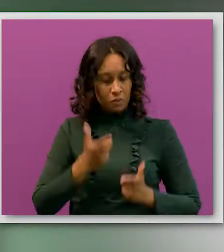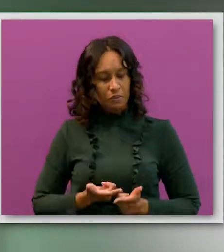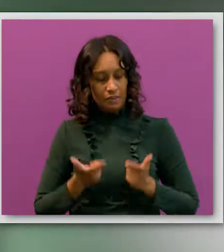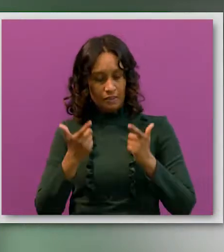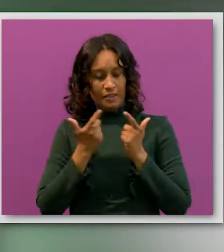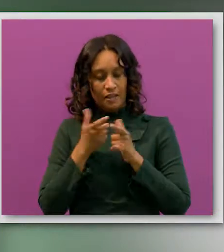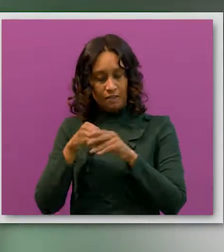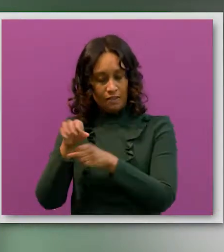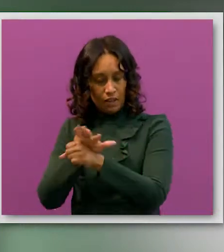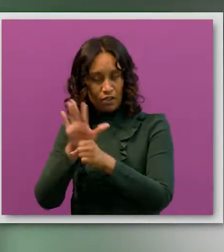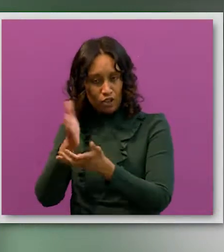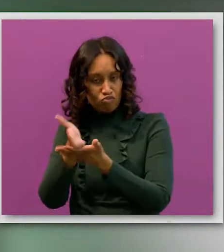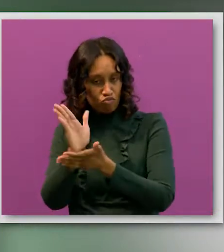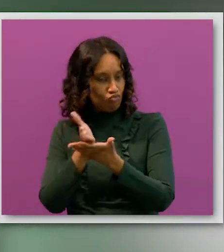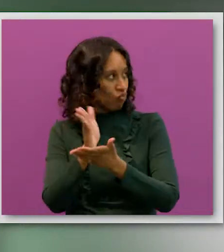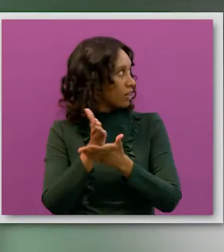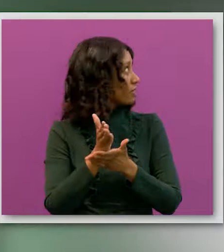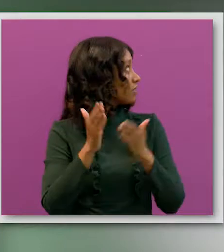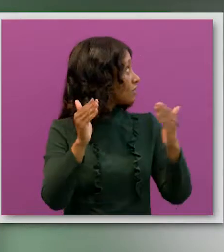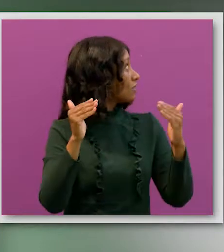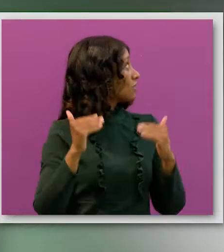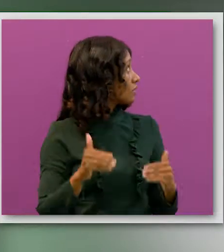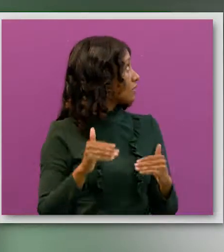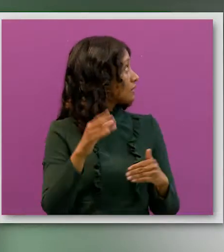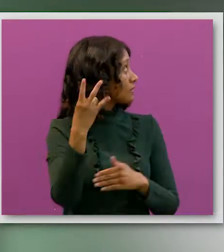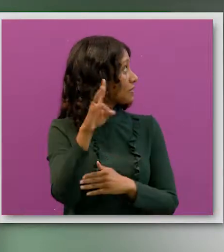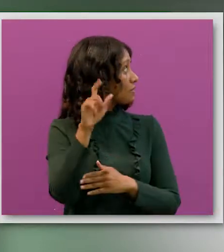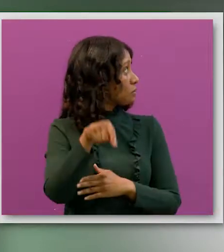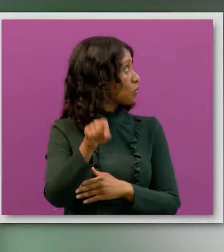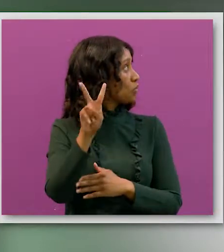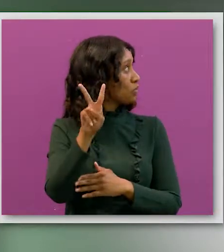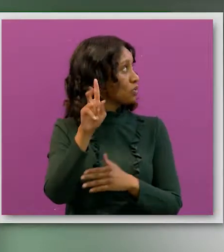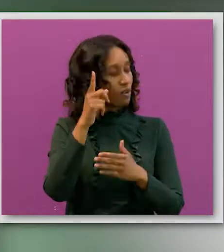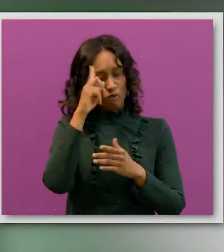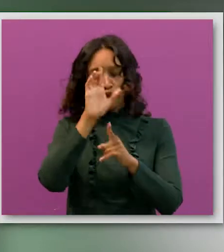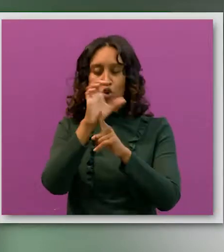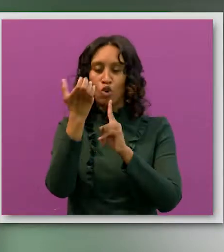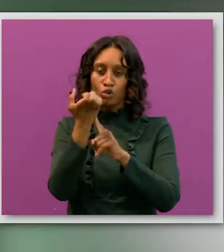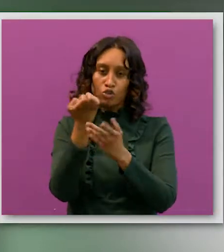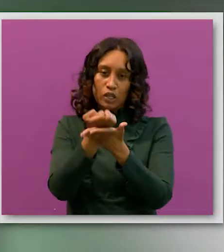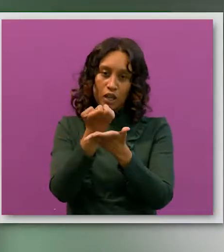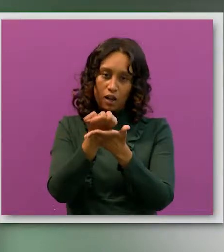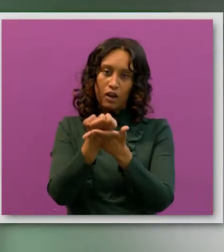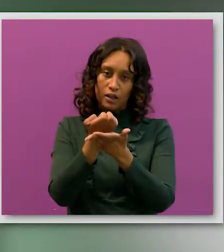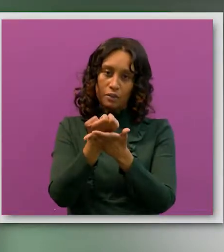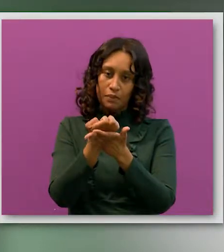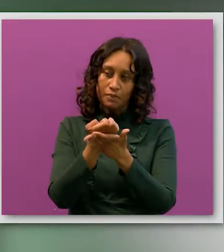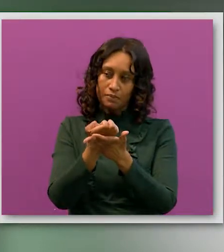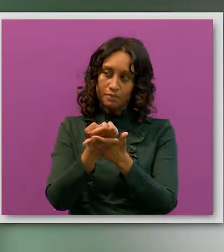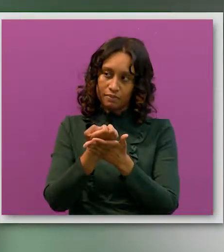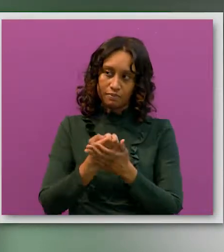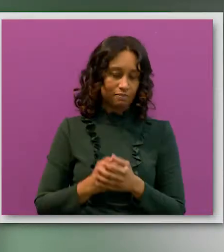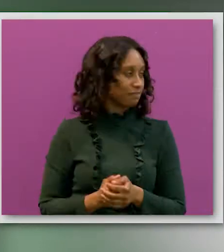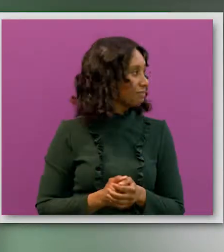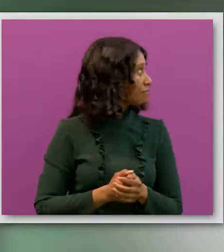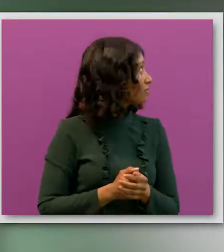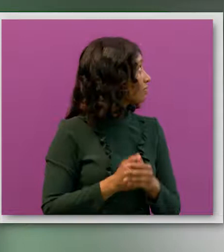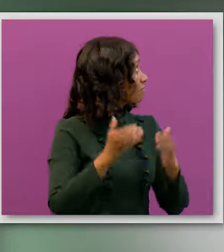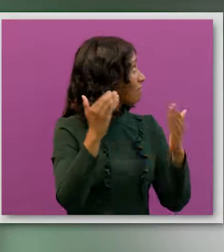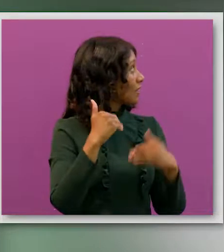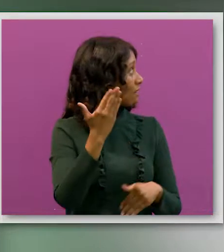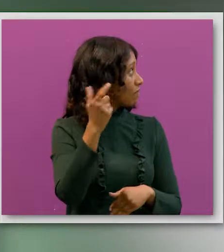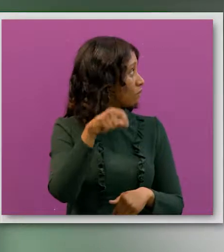and arts, $15 million to help low and moderate income families have a down payment to buy a home in the District of